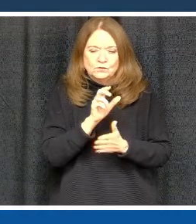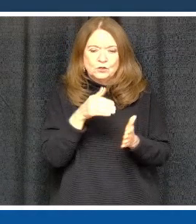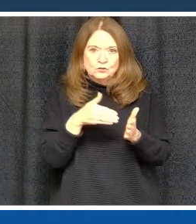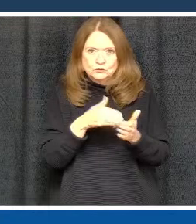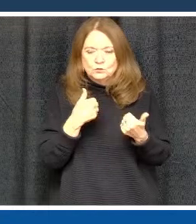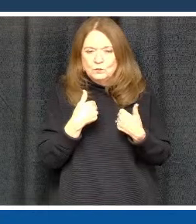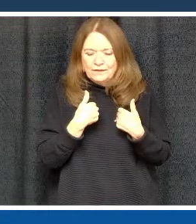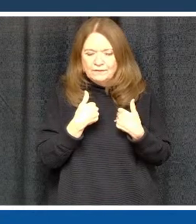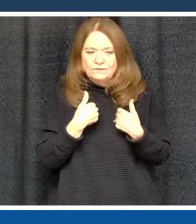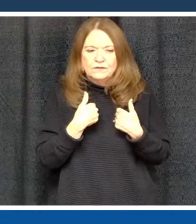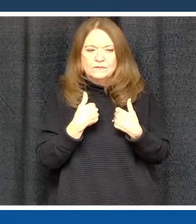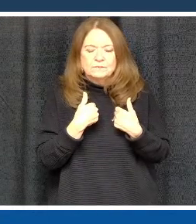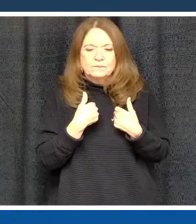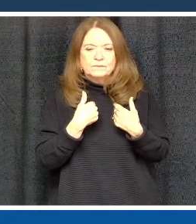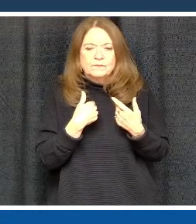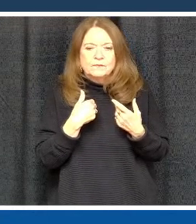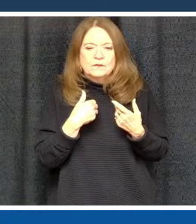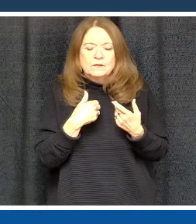table with them.